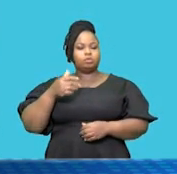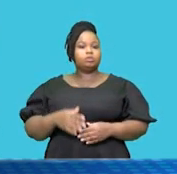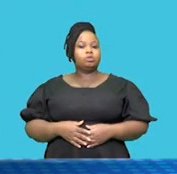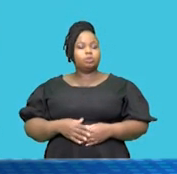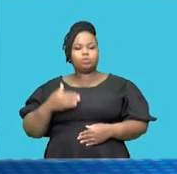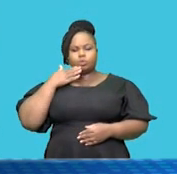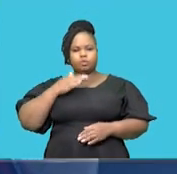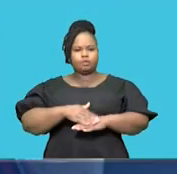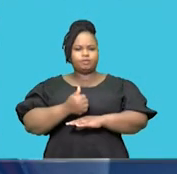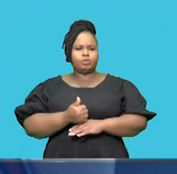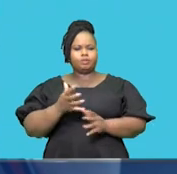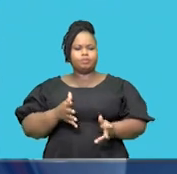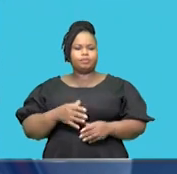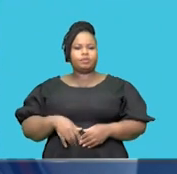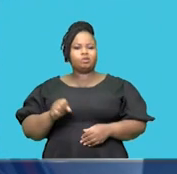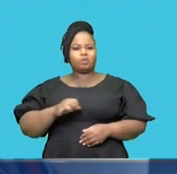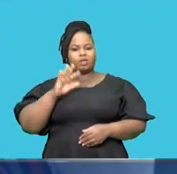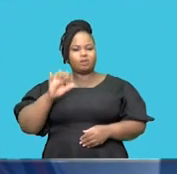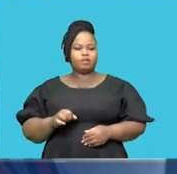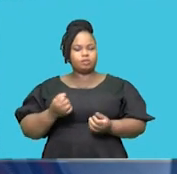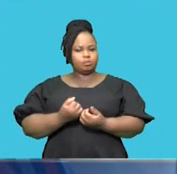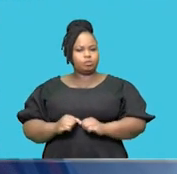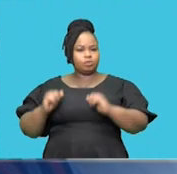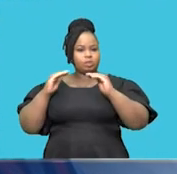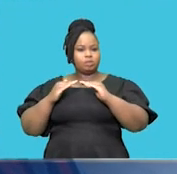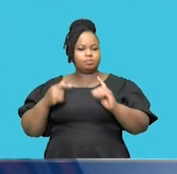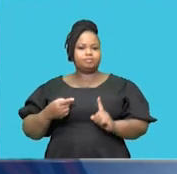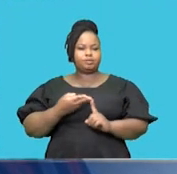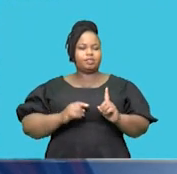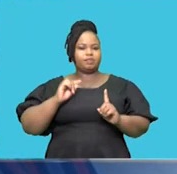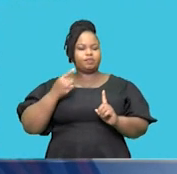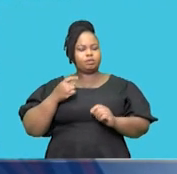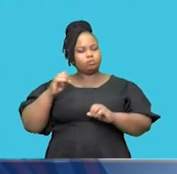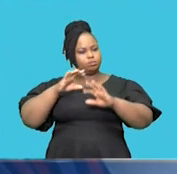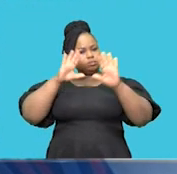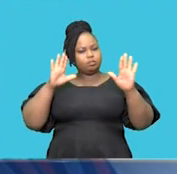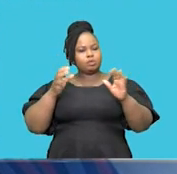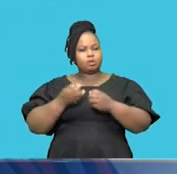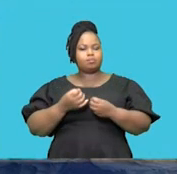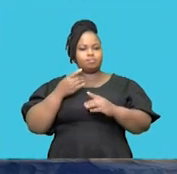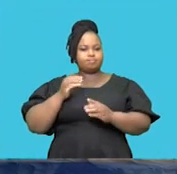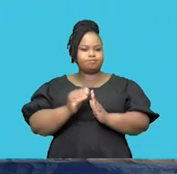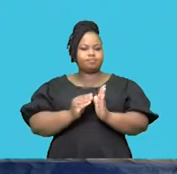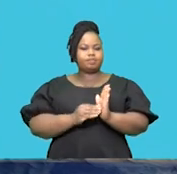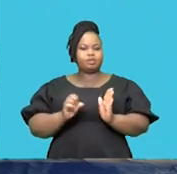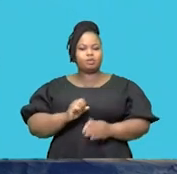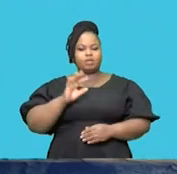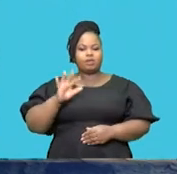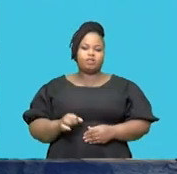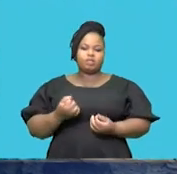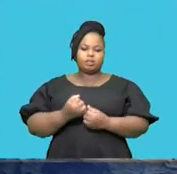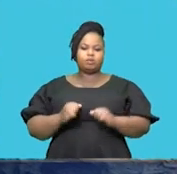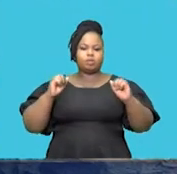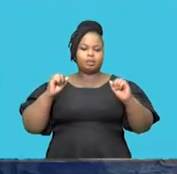and one of the founding fathers of South Africa's democracy, who was one of the first to envision and manifest South Africa's democratic architecture.